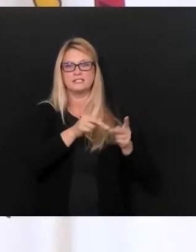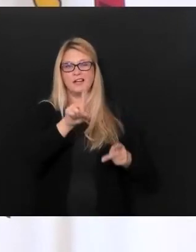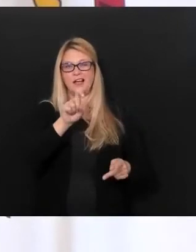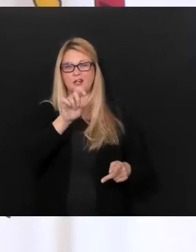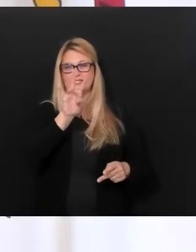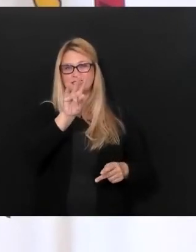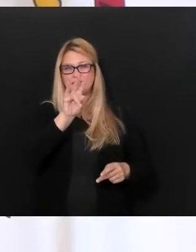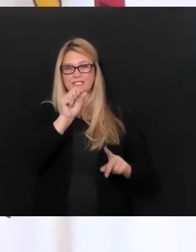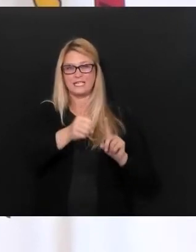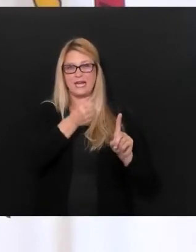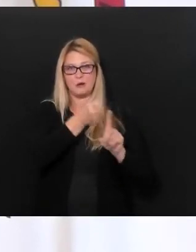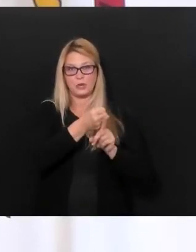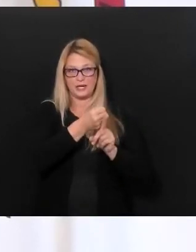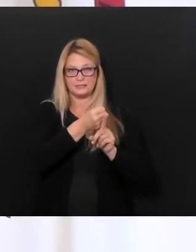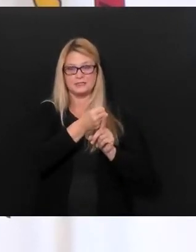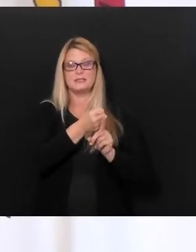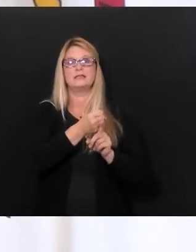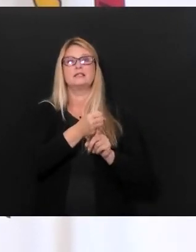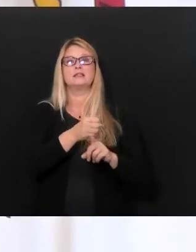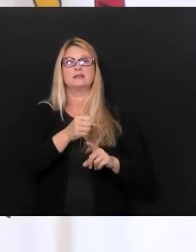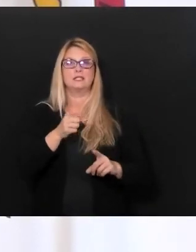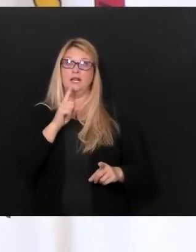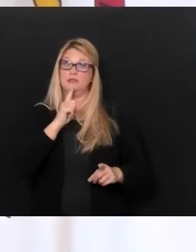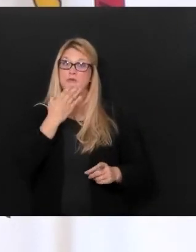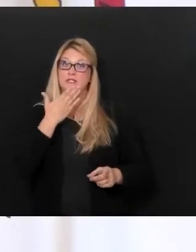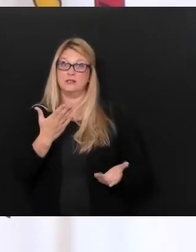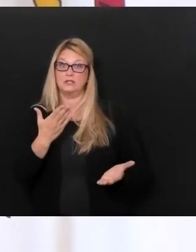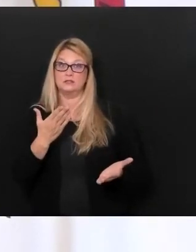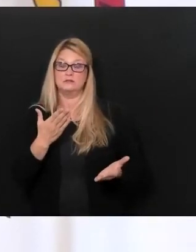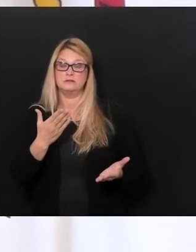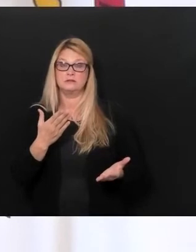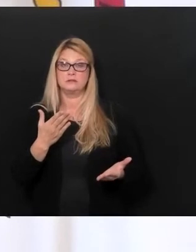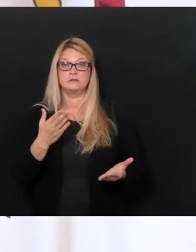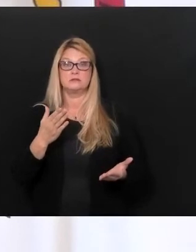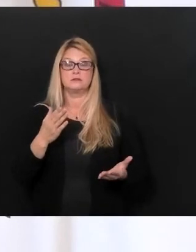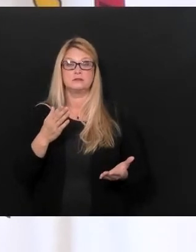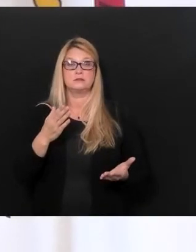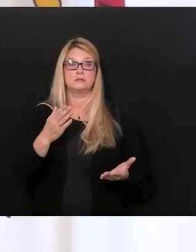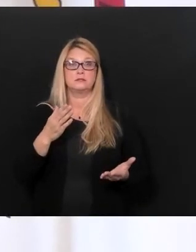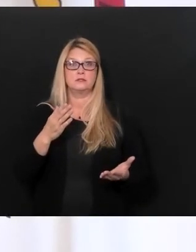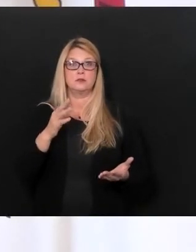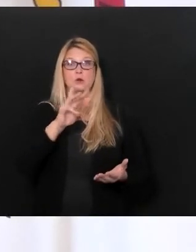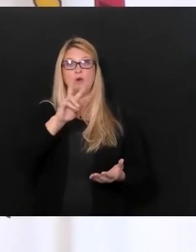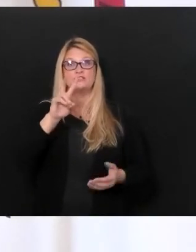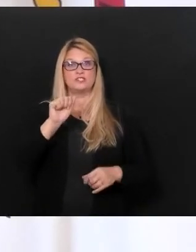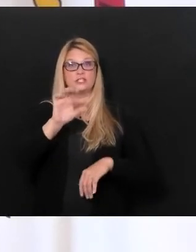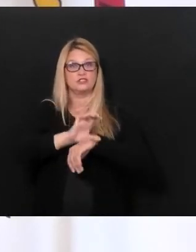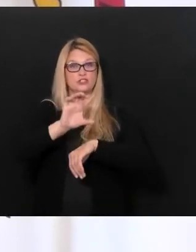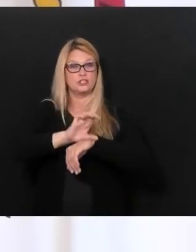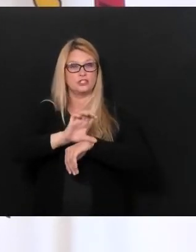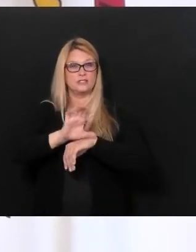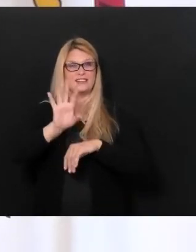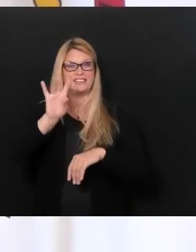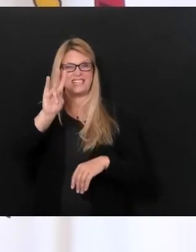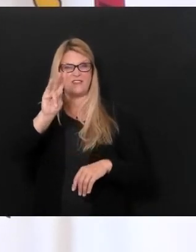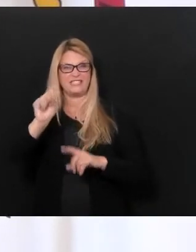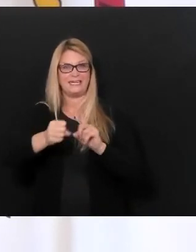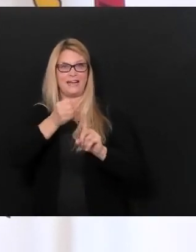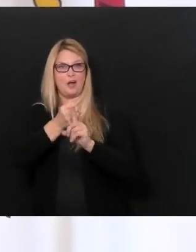117 outbreaks, and our long-term care facilities really is pretty good. You know, our Our West Virginia churches, we have